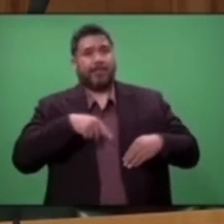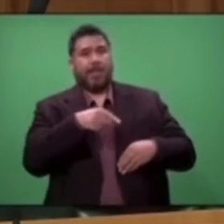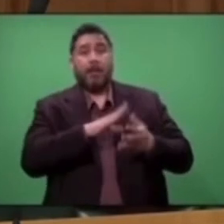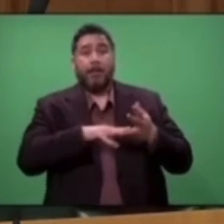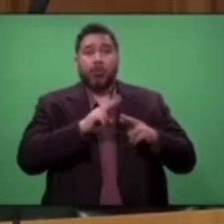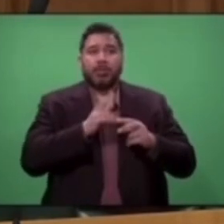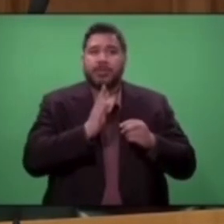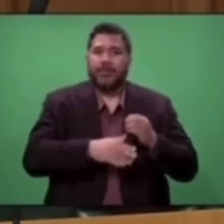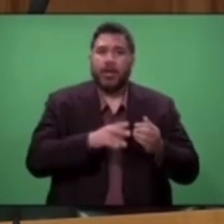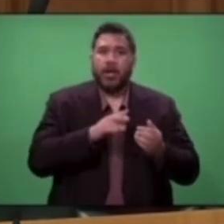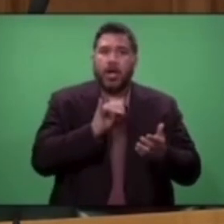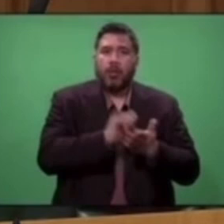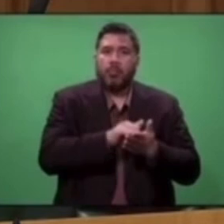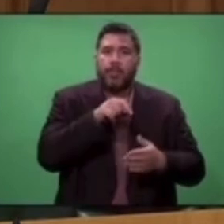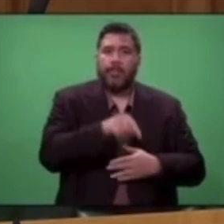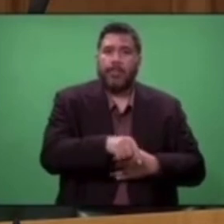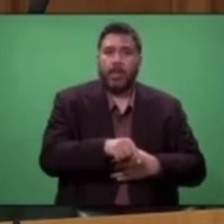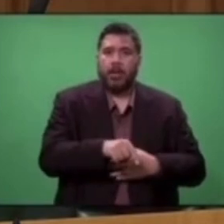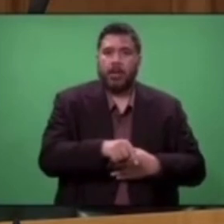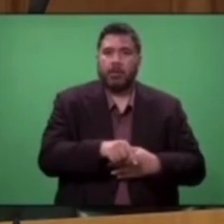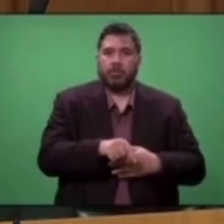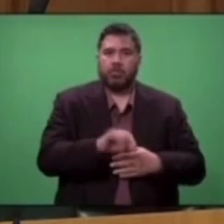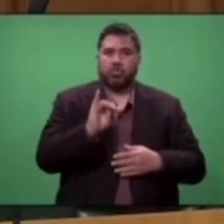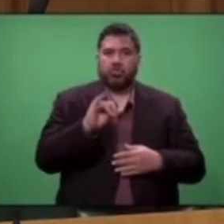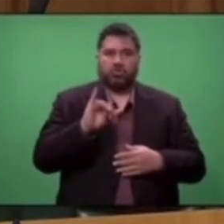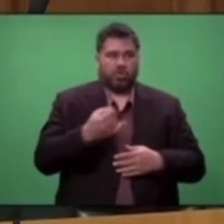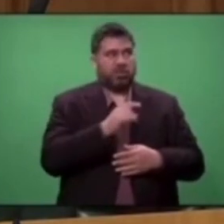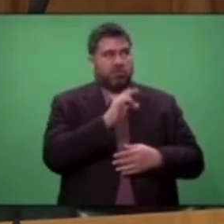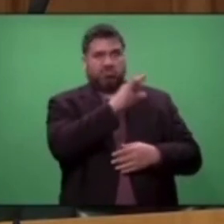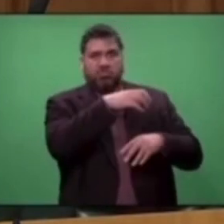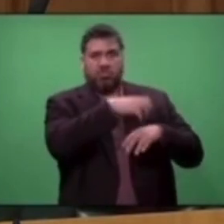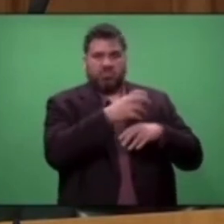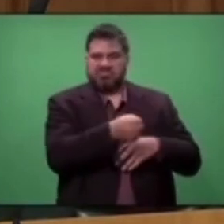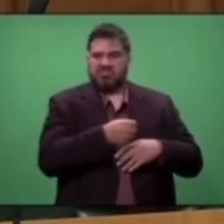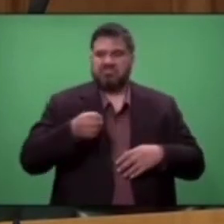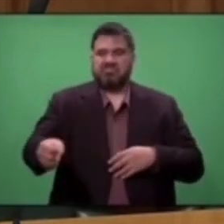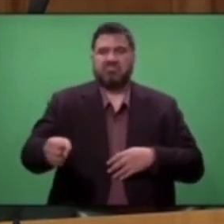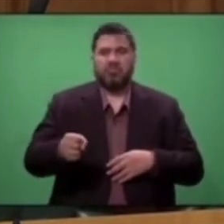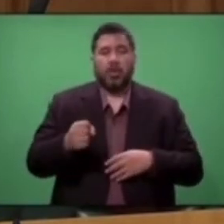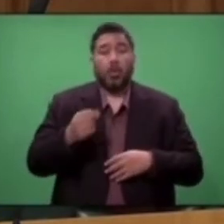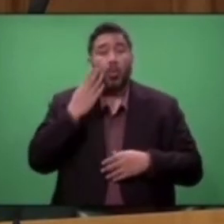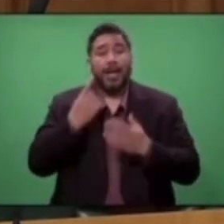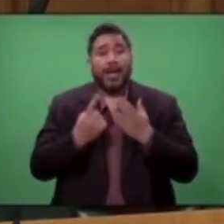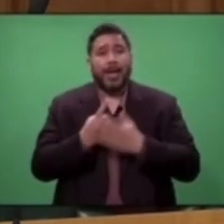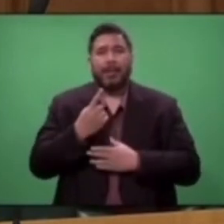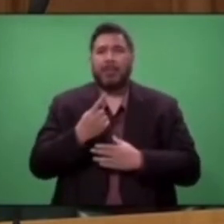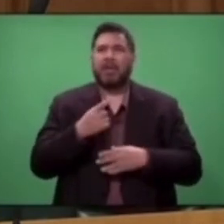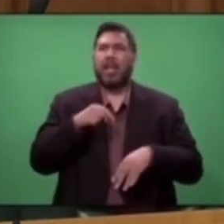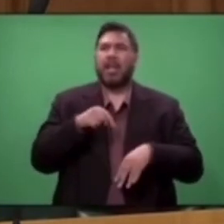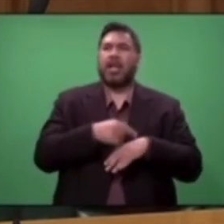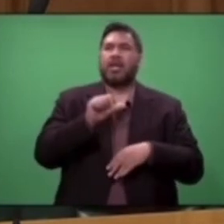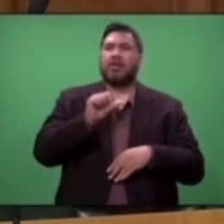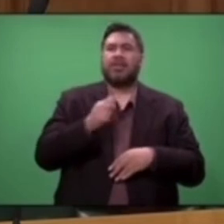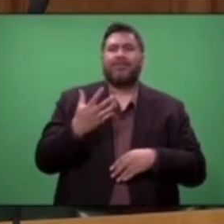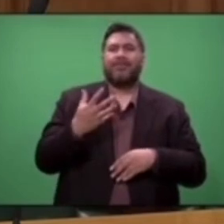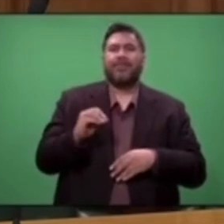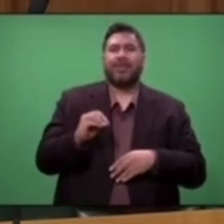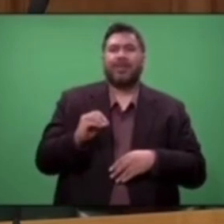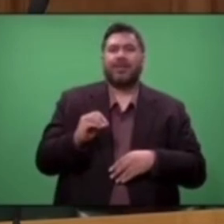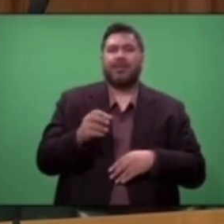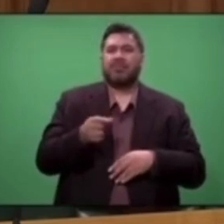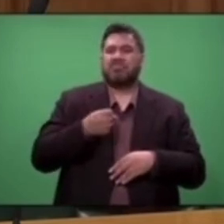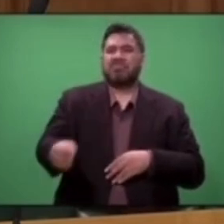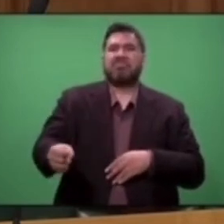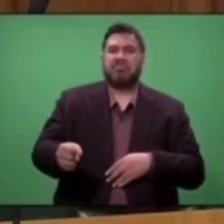inhumane, barbaric treatment in the late 1950s. One of thousands of stories